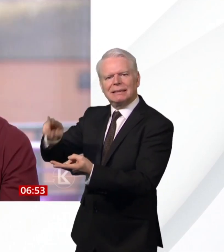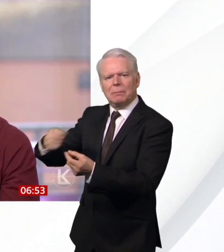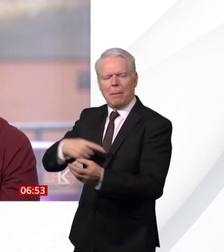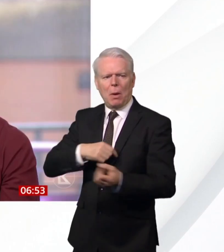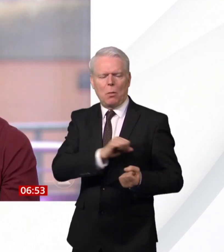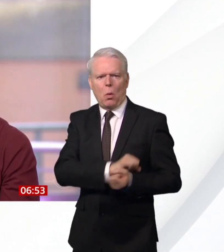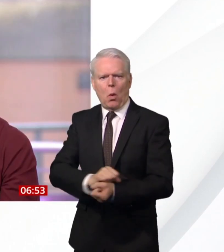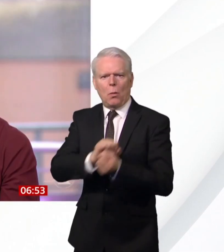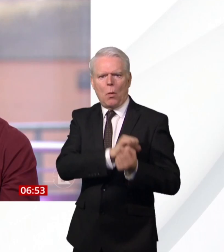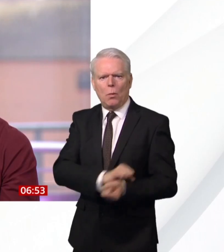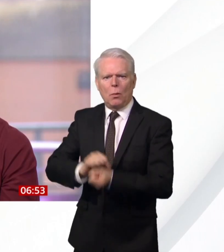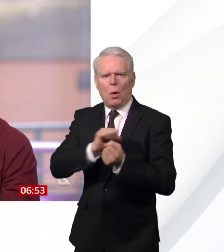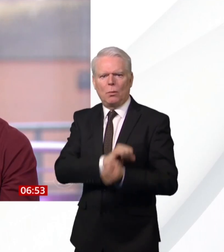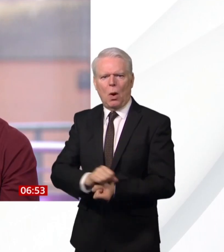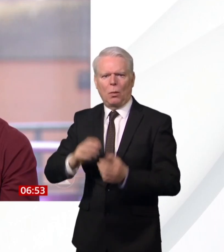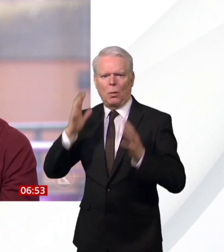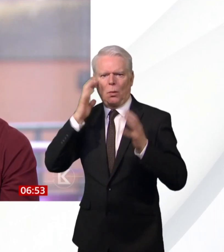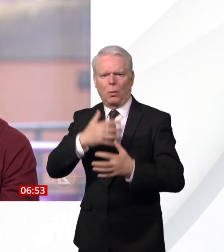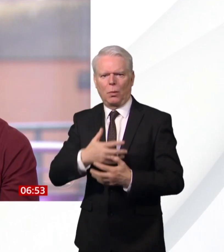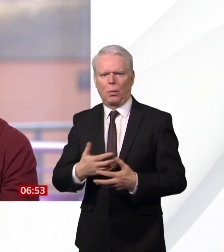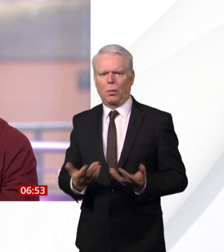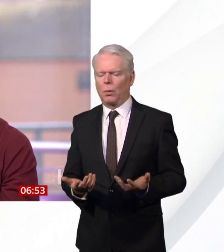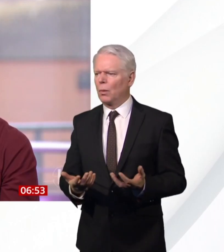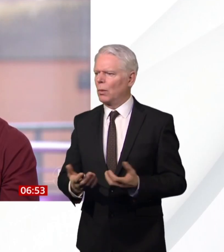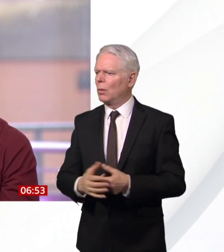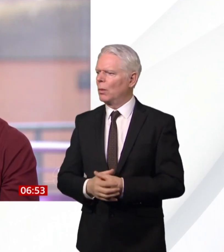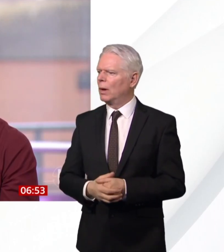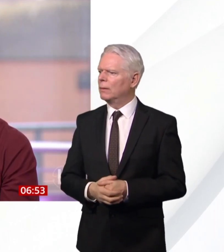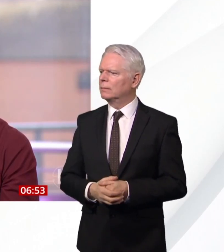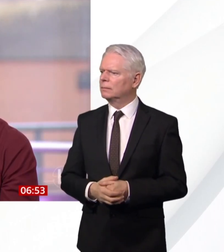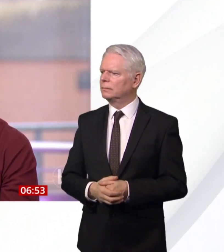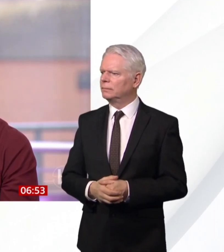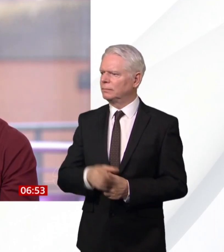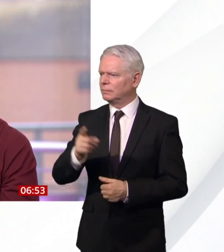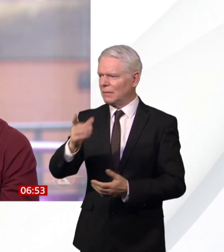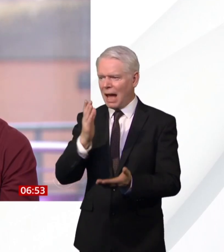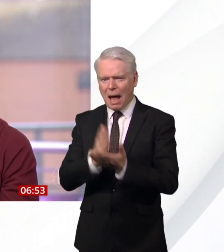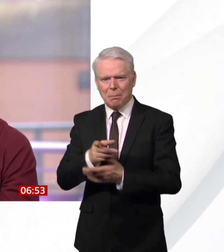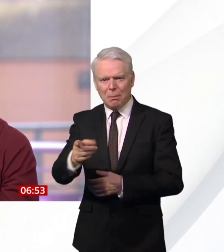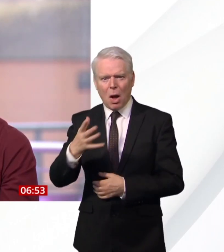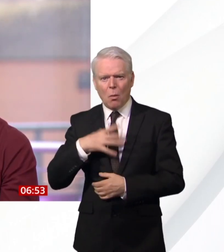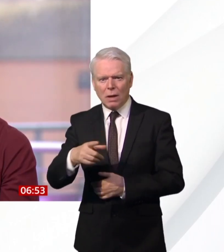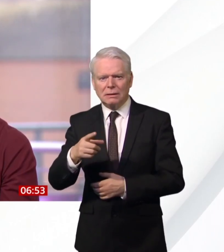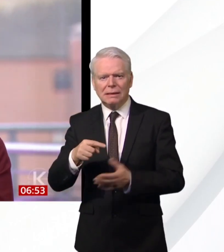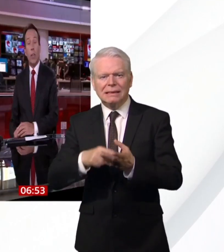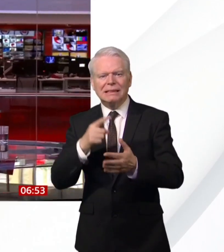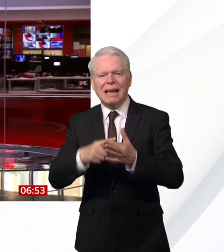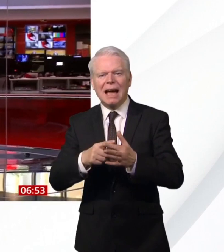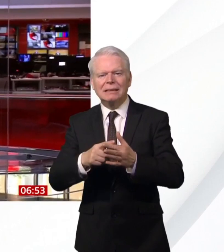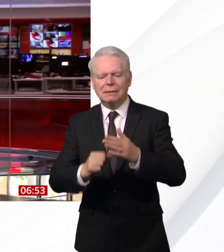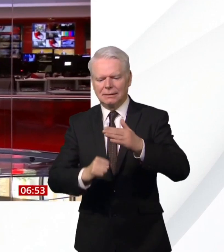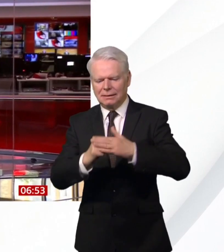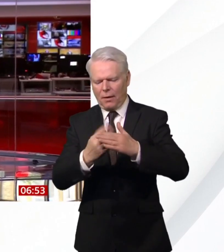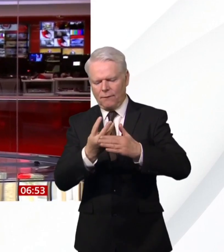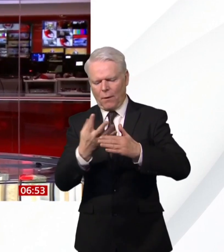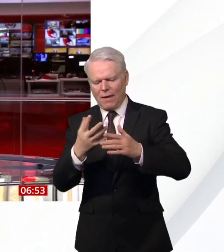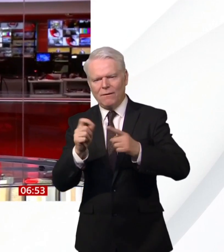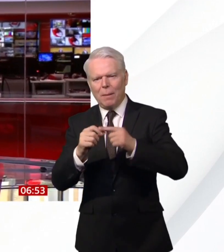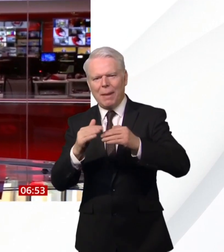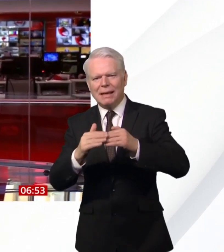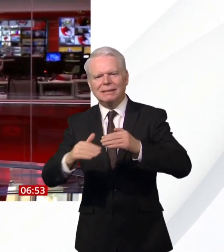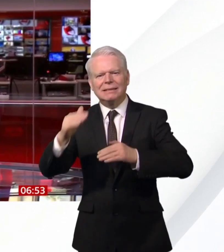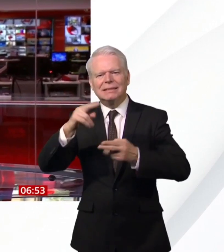Are you absolutely committed to abolishing the 45p tax rate for the wealthiest people in the country? Yes. Today at 1, a